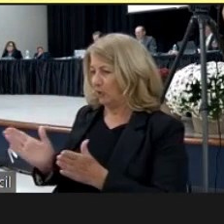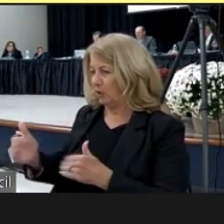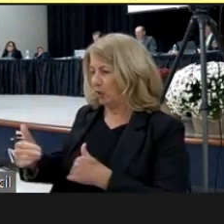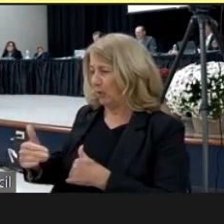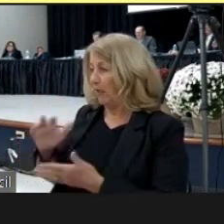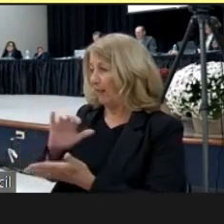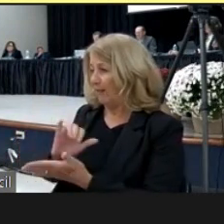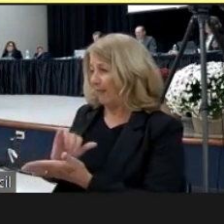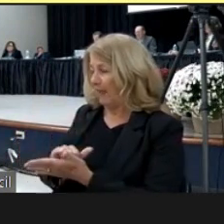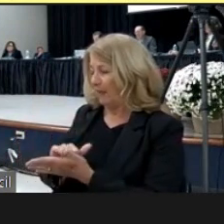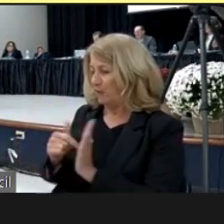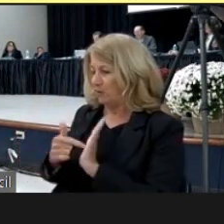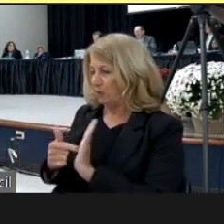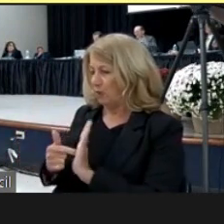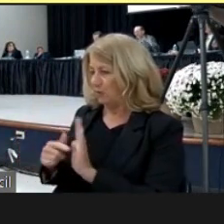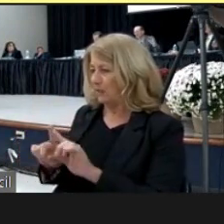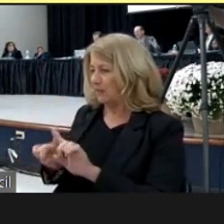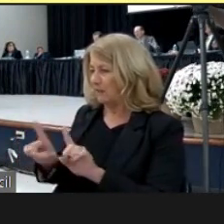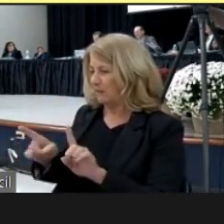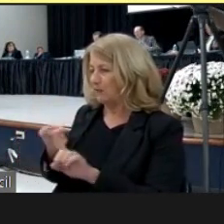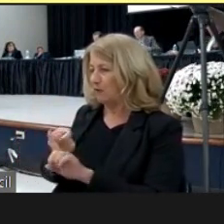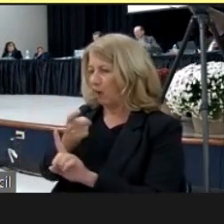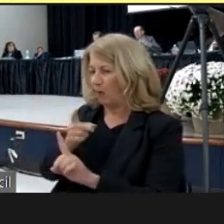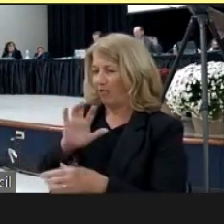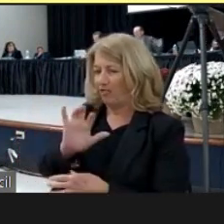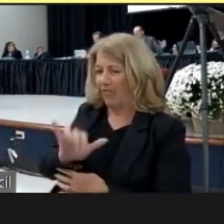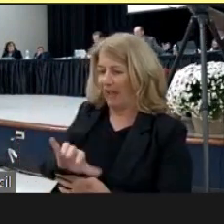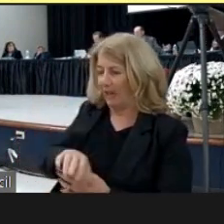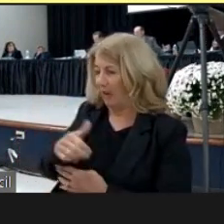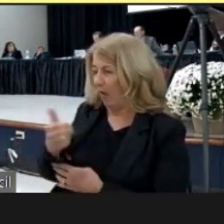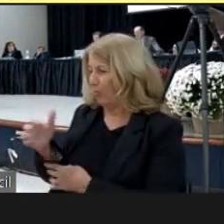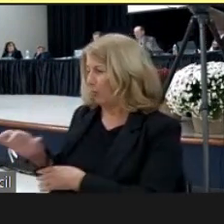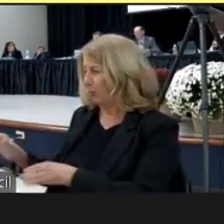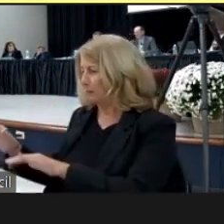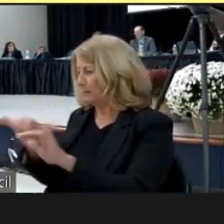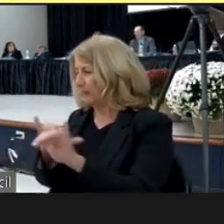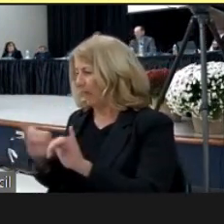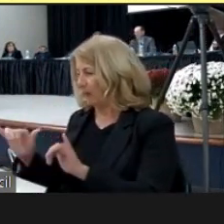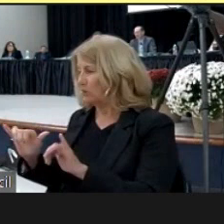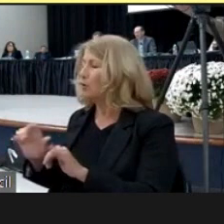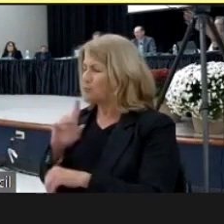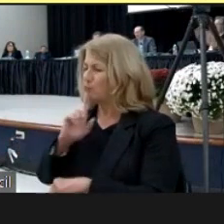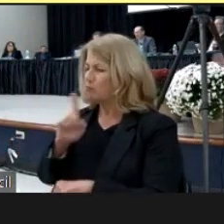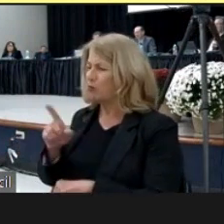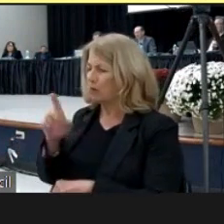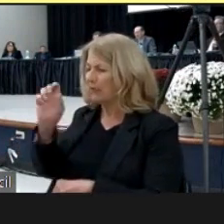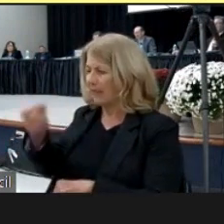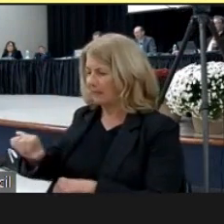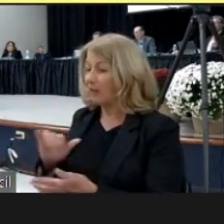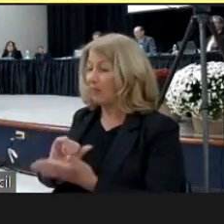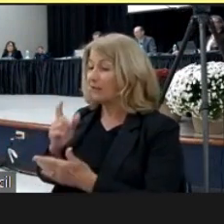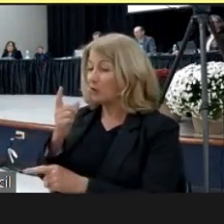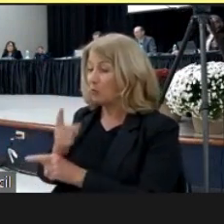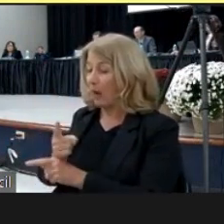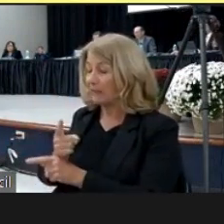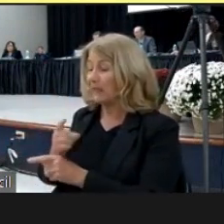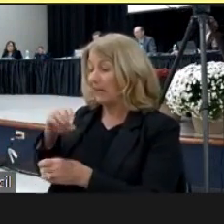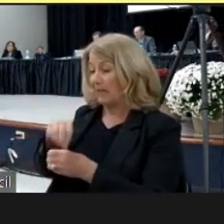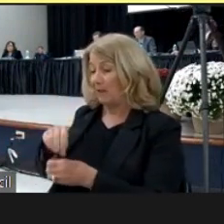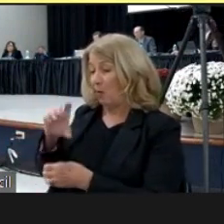distinction between that and some other standards to impose. Sure. So yeah, that's correct. So in our